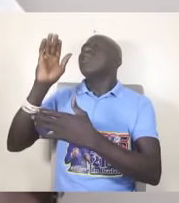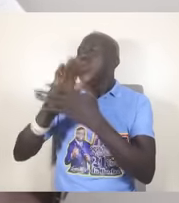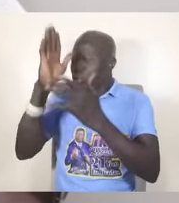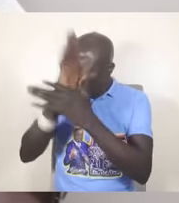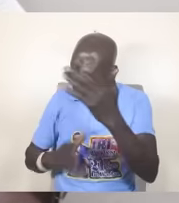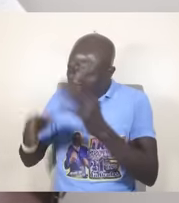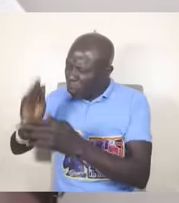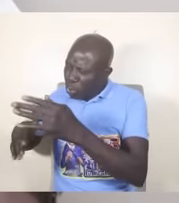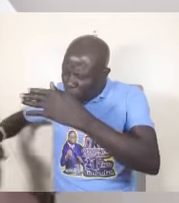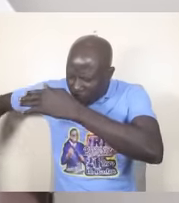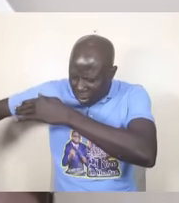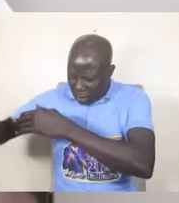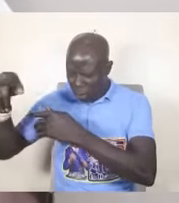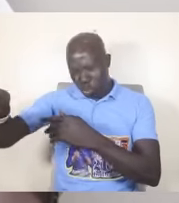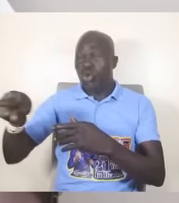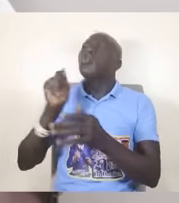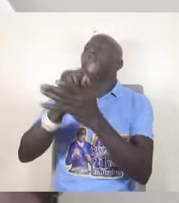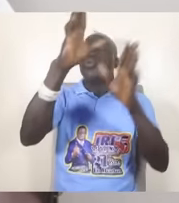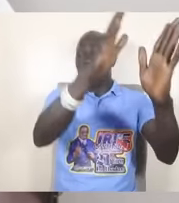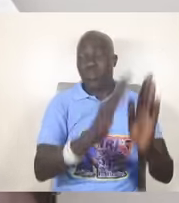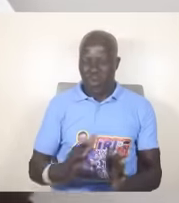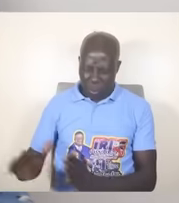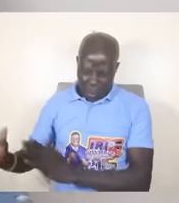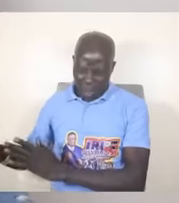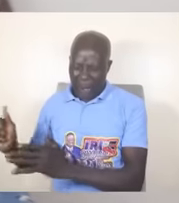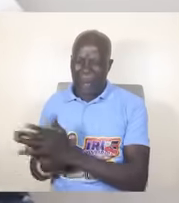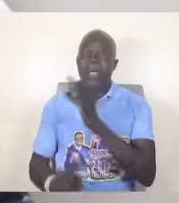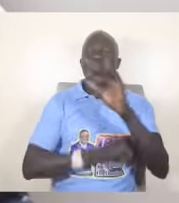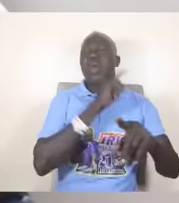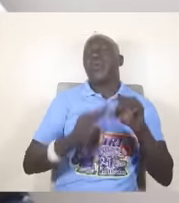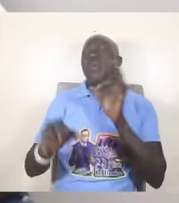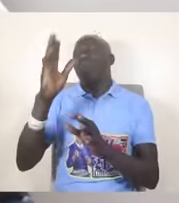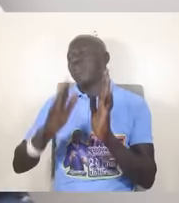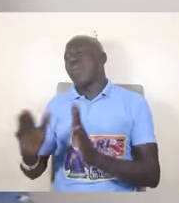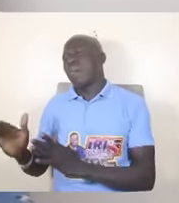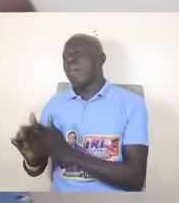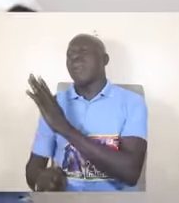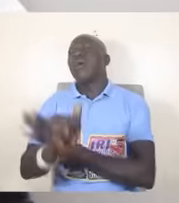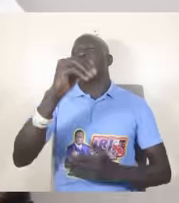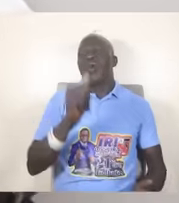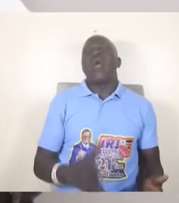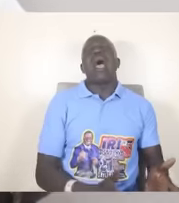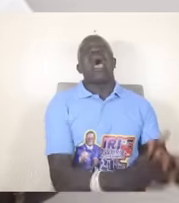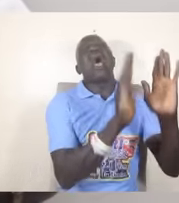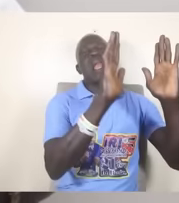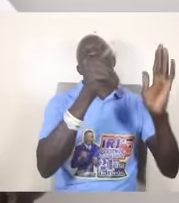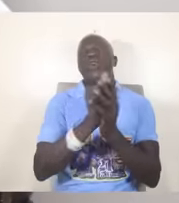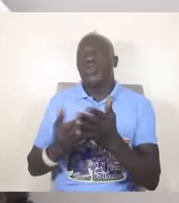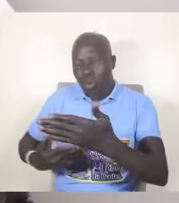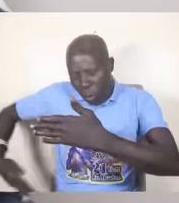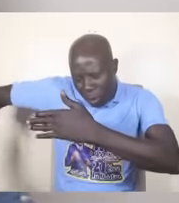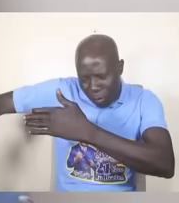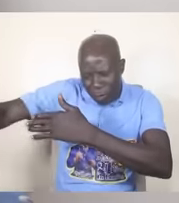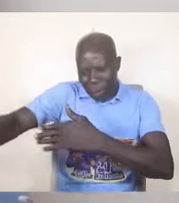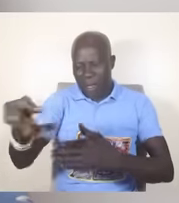overtake. And some people won charge you. Iwo lo o mura. You are the one that will prepare. To ba mura. You will prepare. Olorun Allah o overtake. God fire